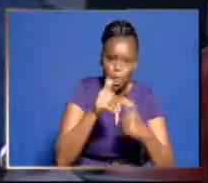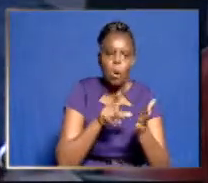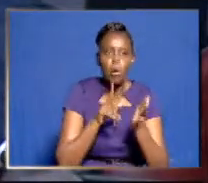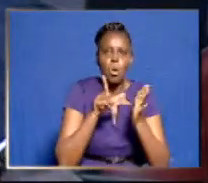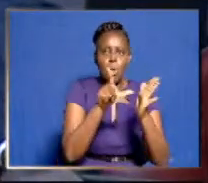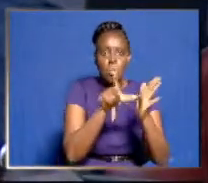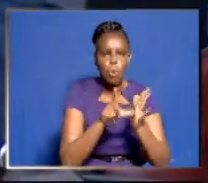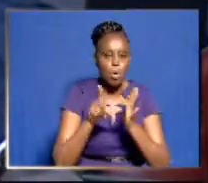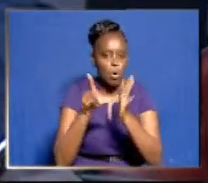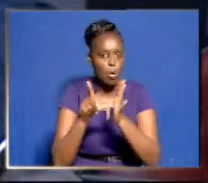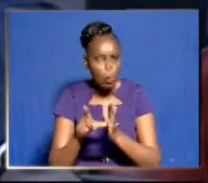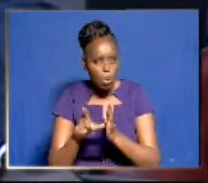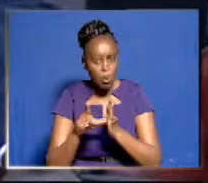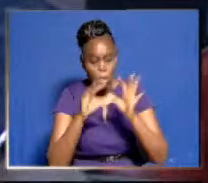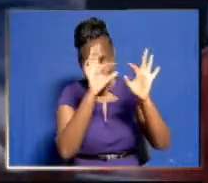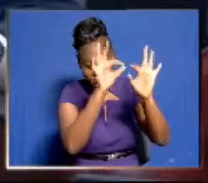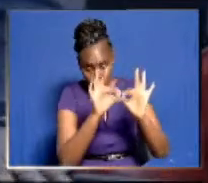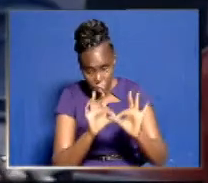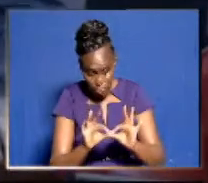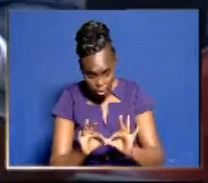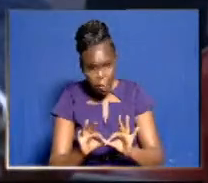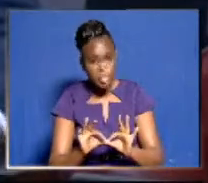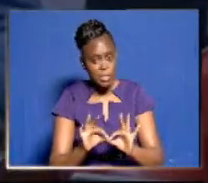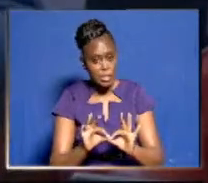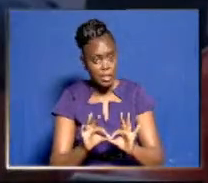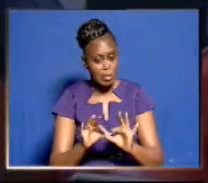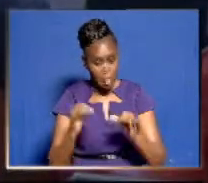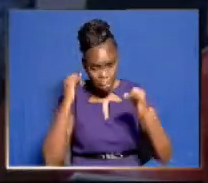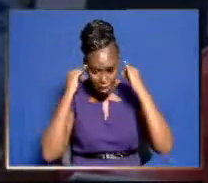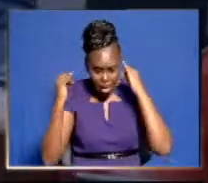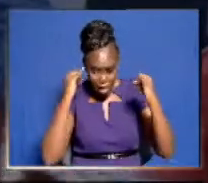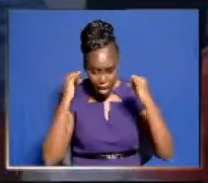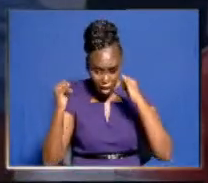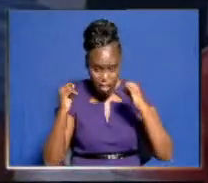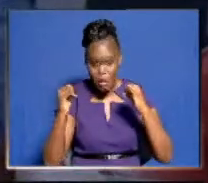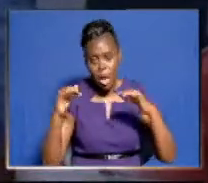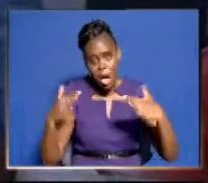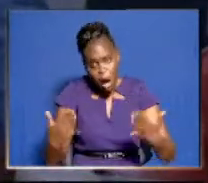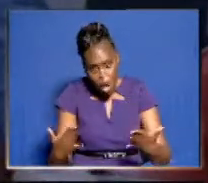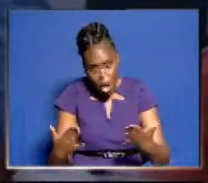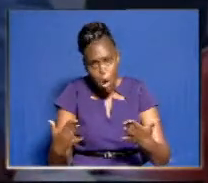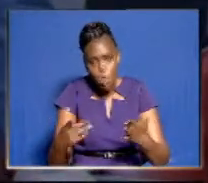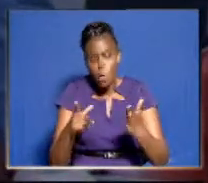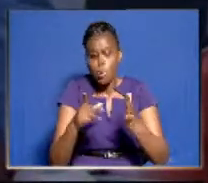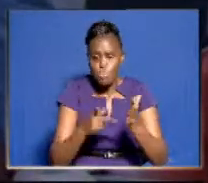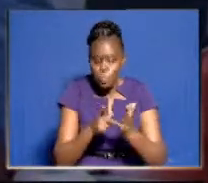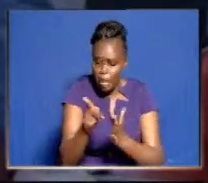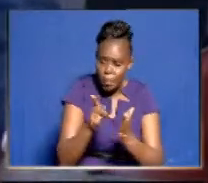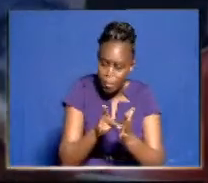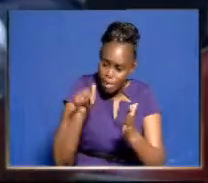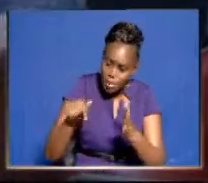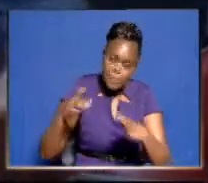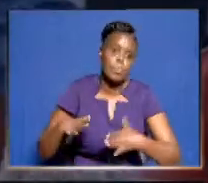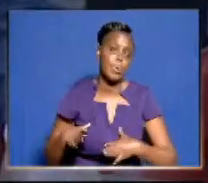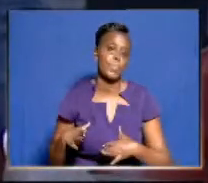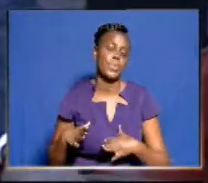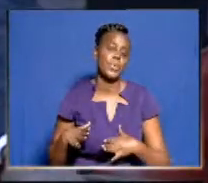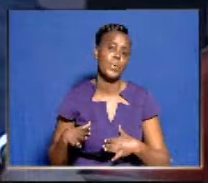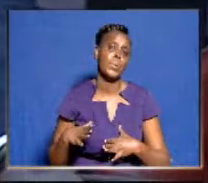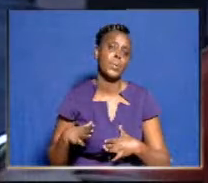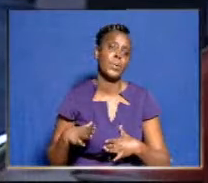to innovatively come up with ideas on how to clear this item out of our budget.